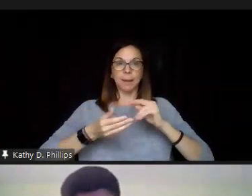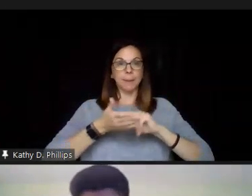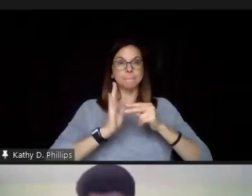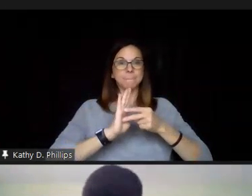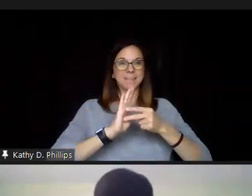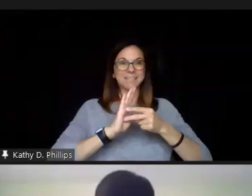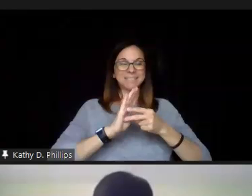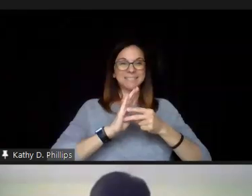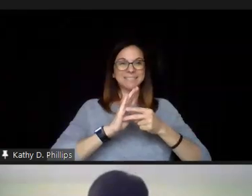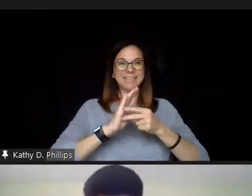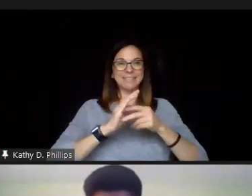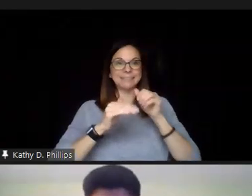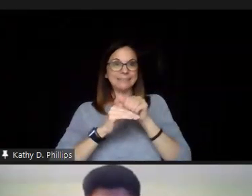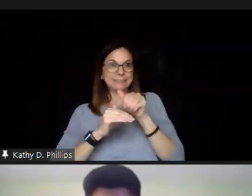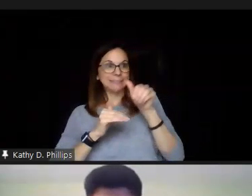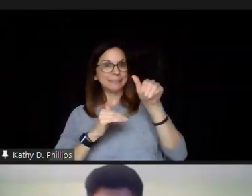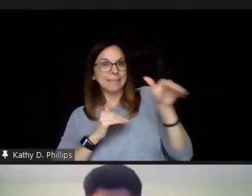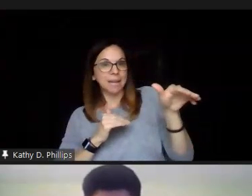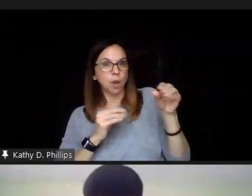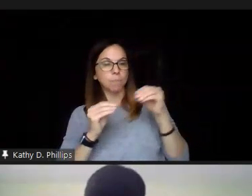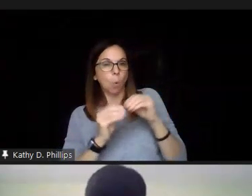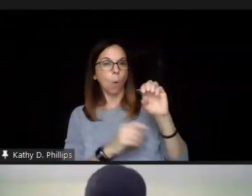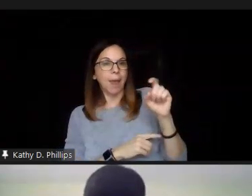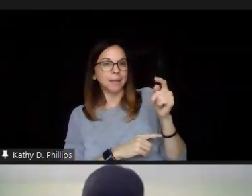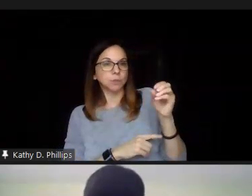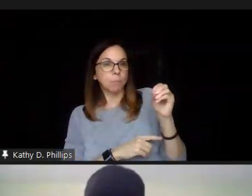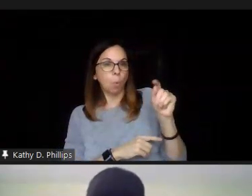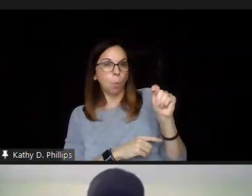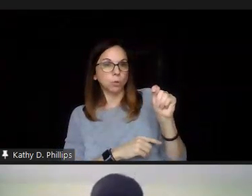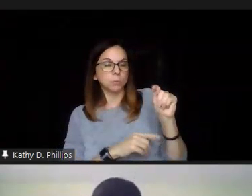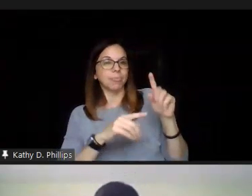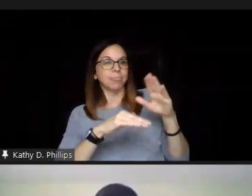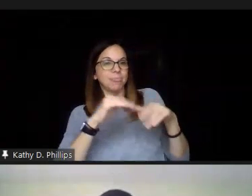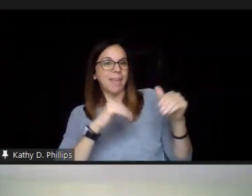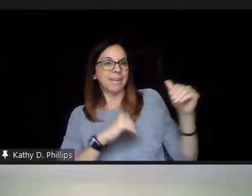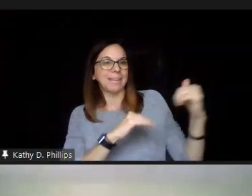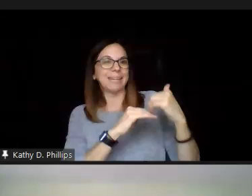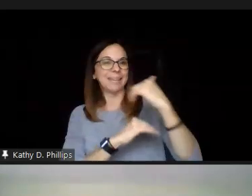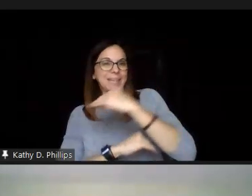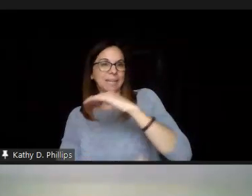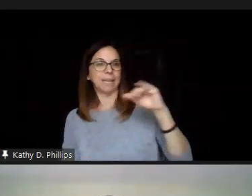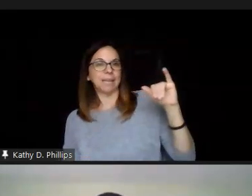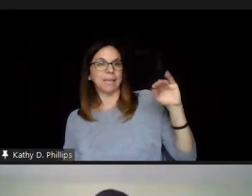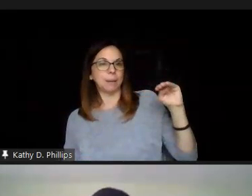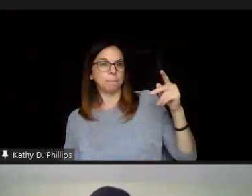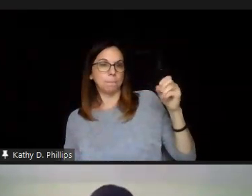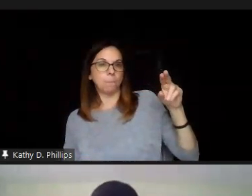out more exports than it's importing. Do you guys see that?